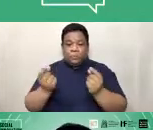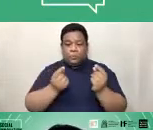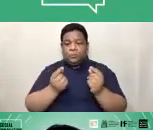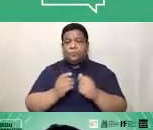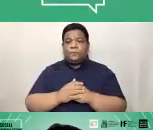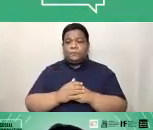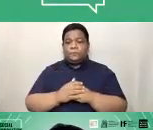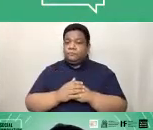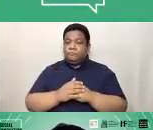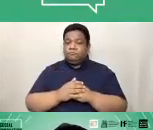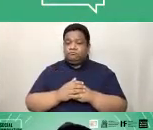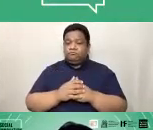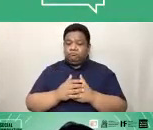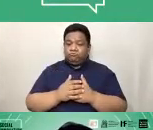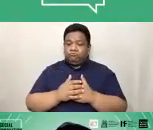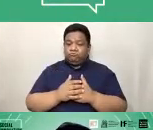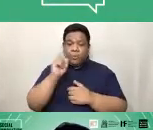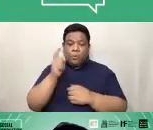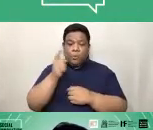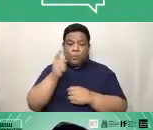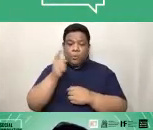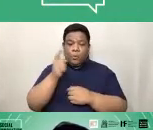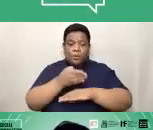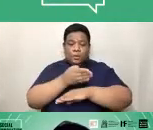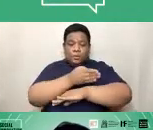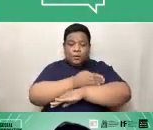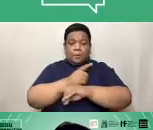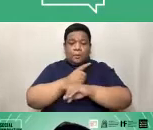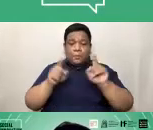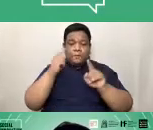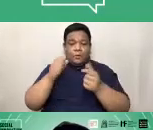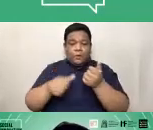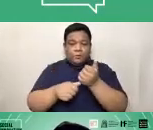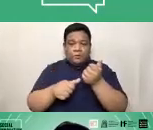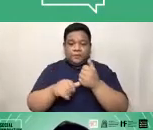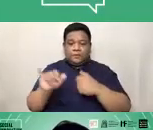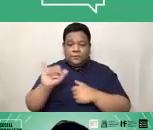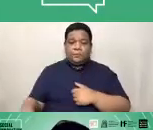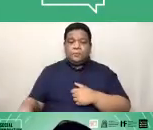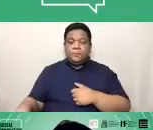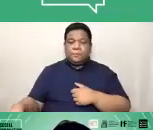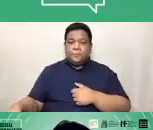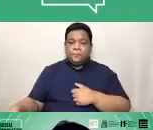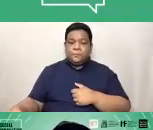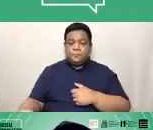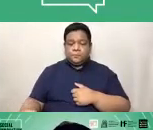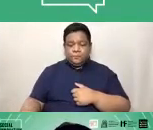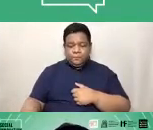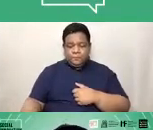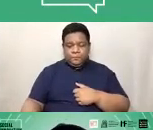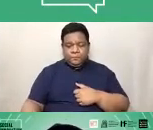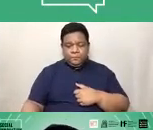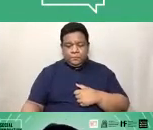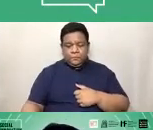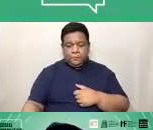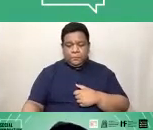not just in enhancing abilities, but even for assistive tasks, such as using motion control. For example, robots